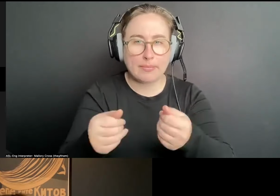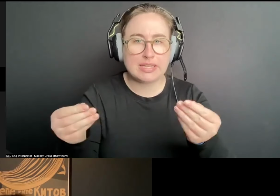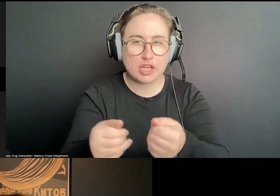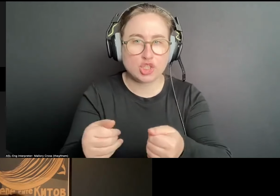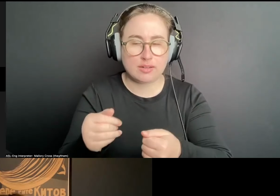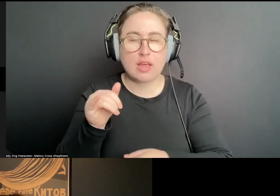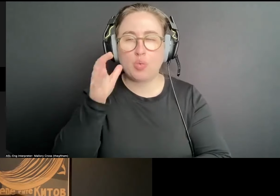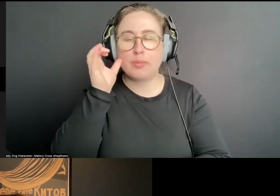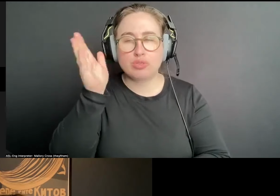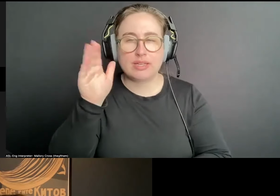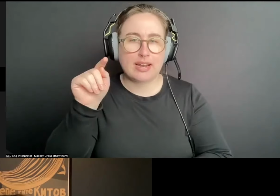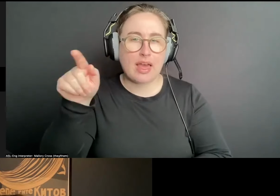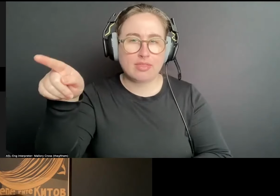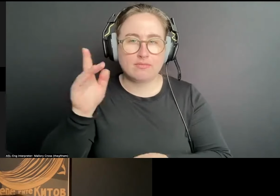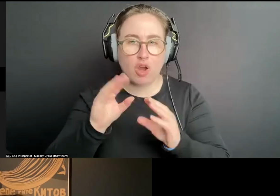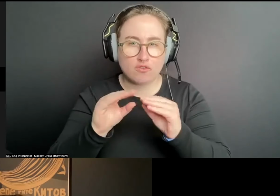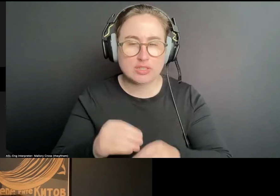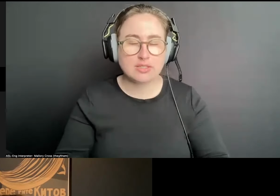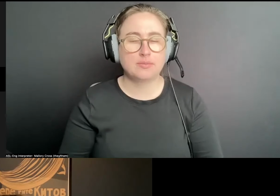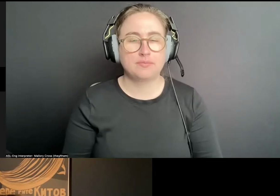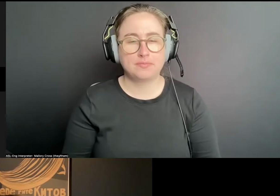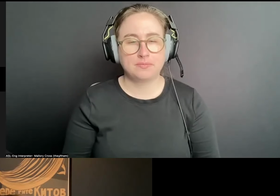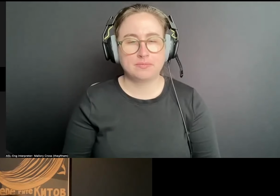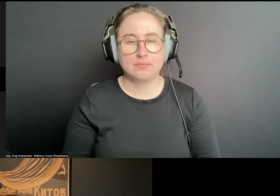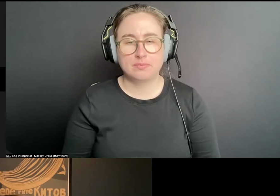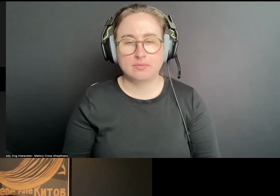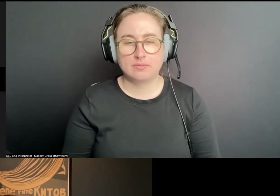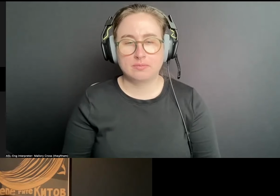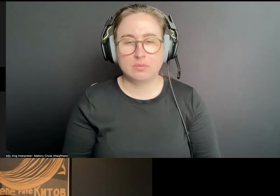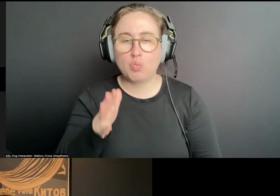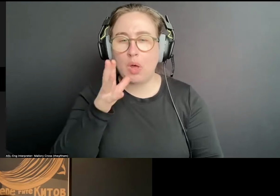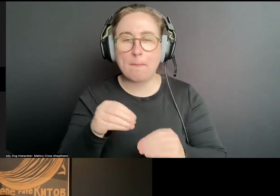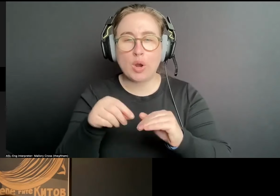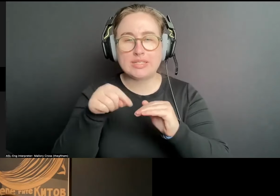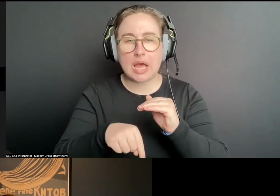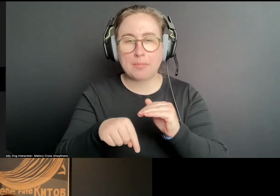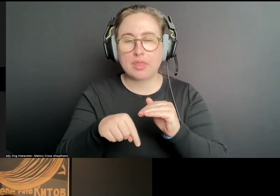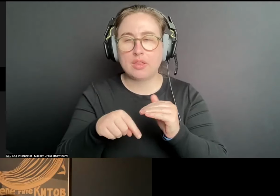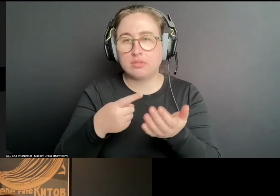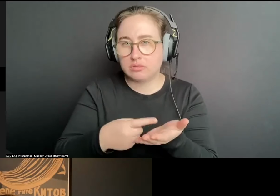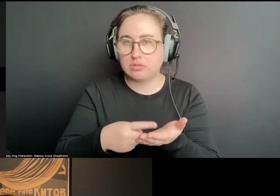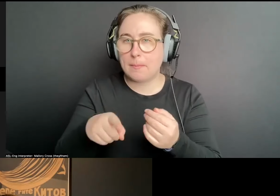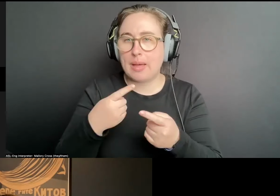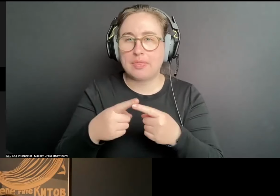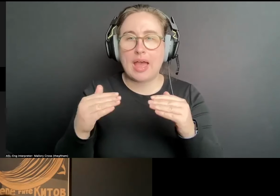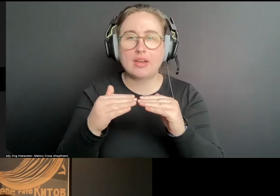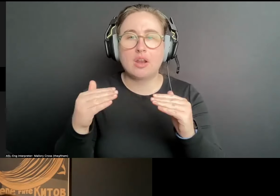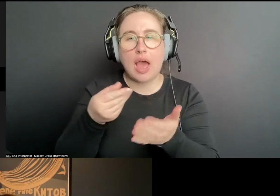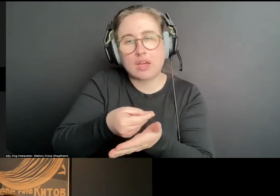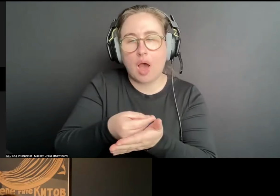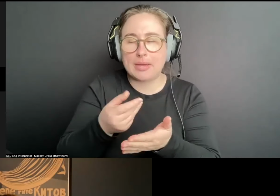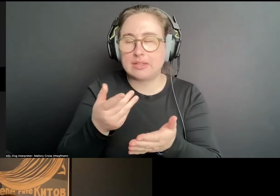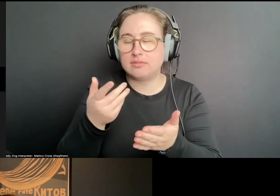will be presented at the conference. You know, we're going to be doing more in-depth look at the economic impact of our field. So